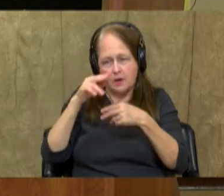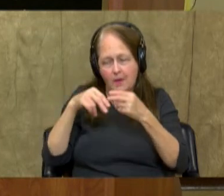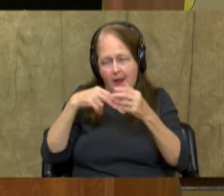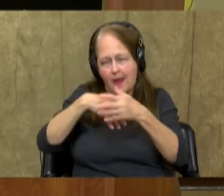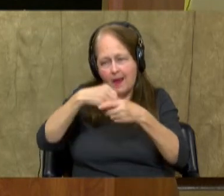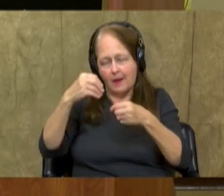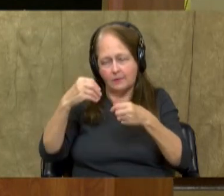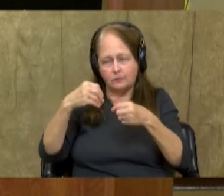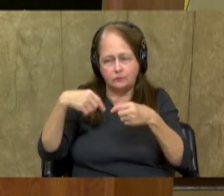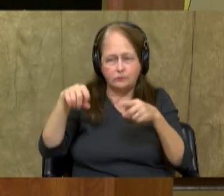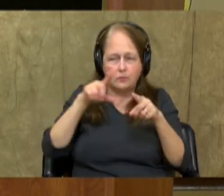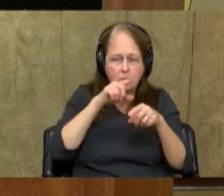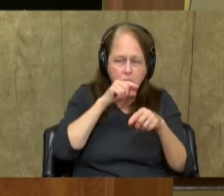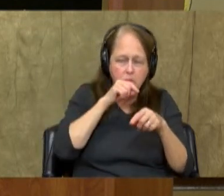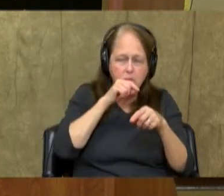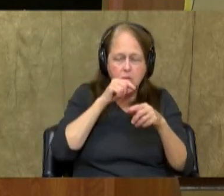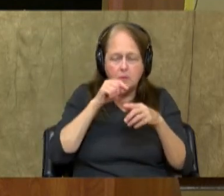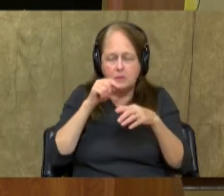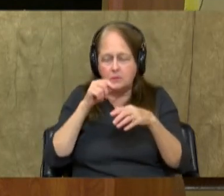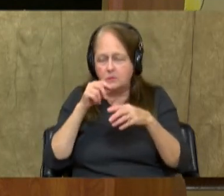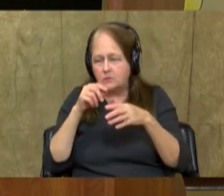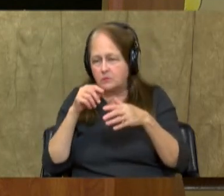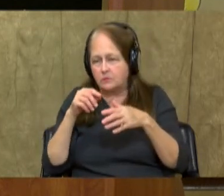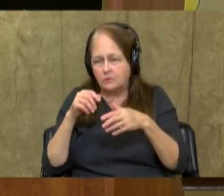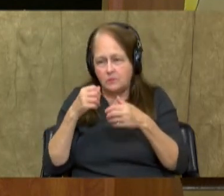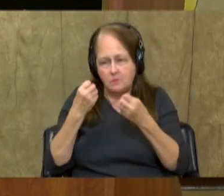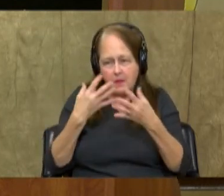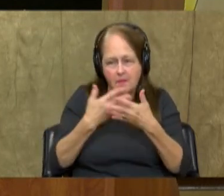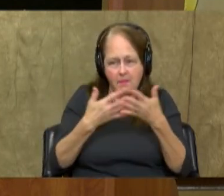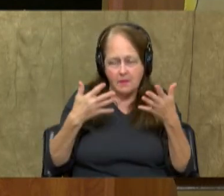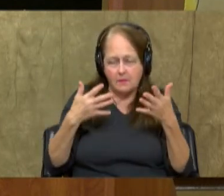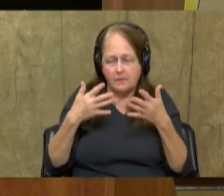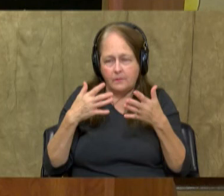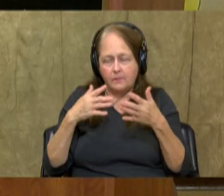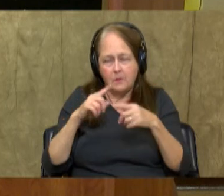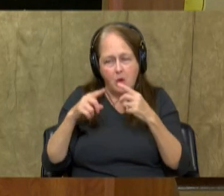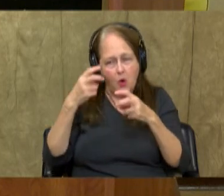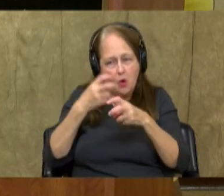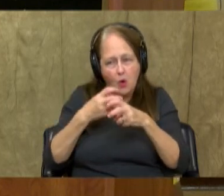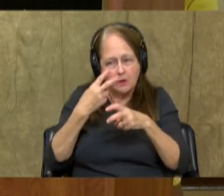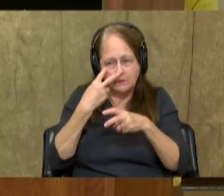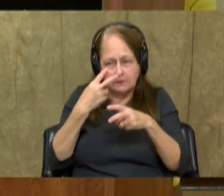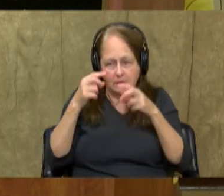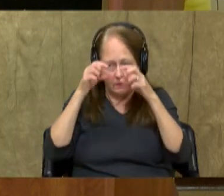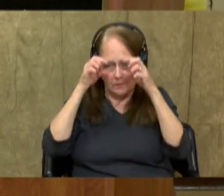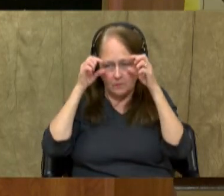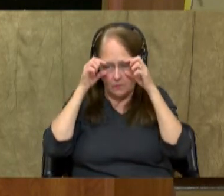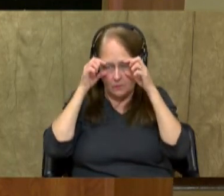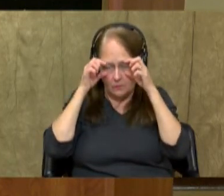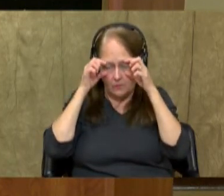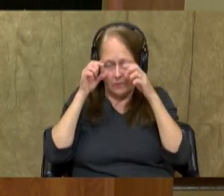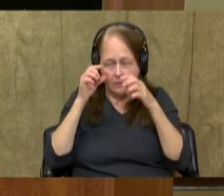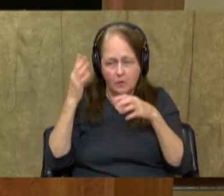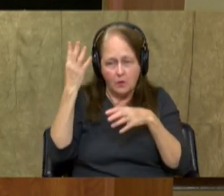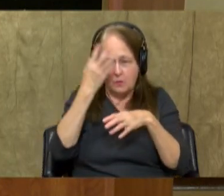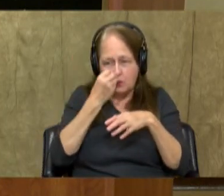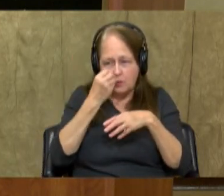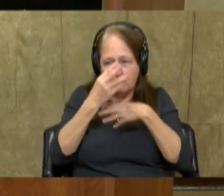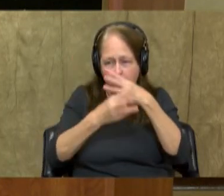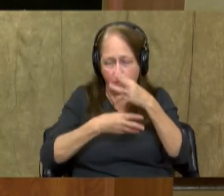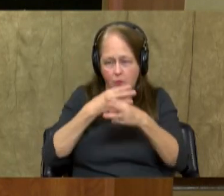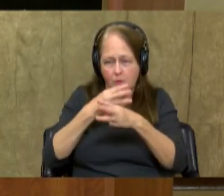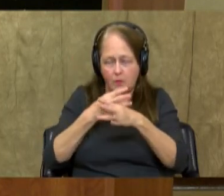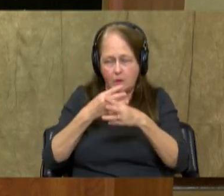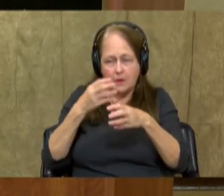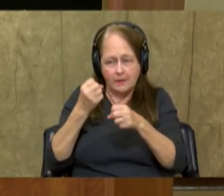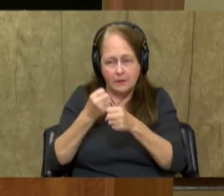and disappointment that nearsightedness made it difficult. It also included his feelings about how beautiful the world was once